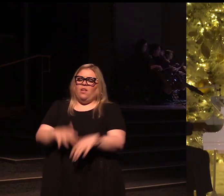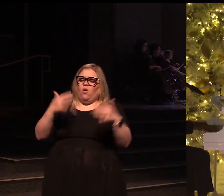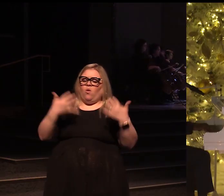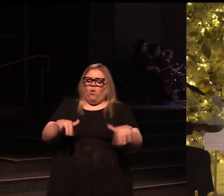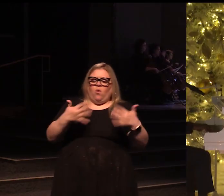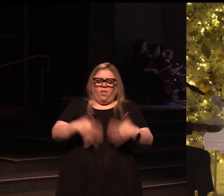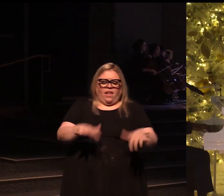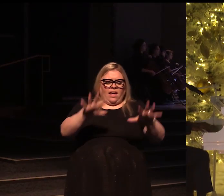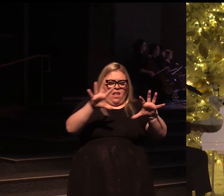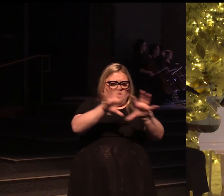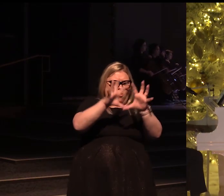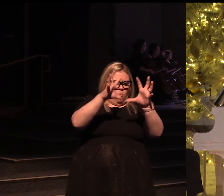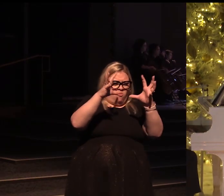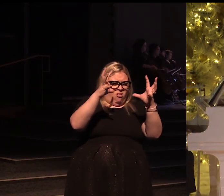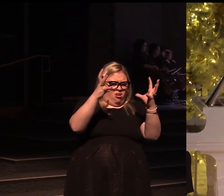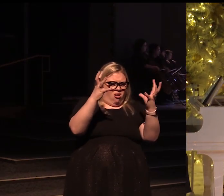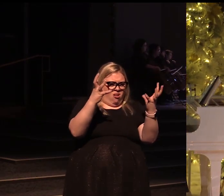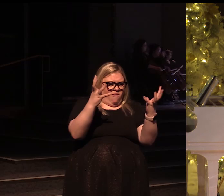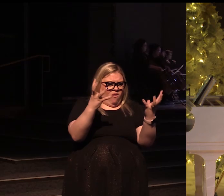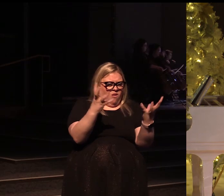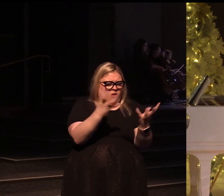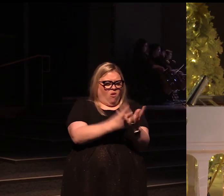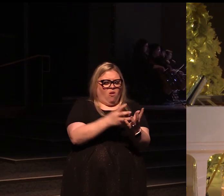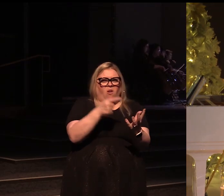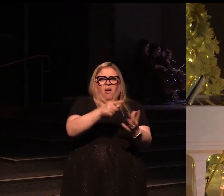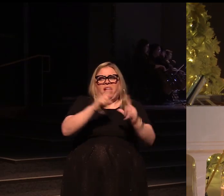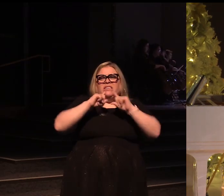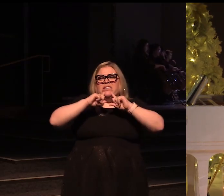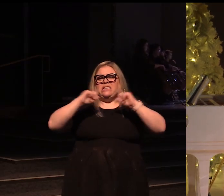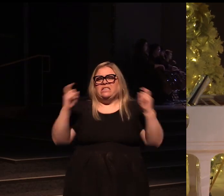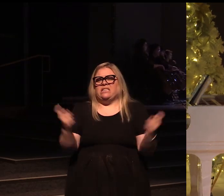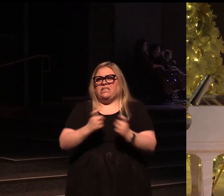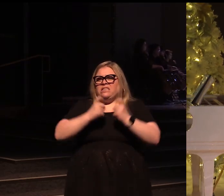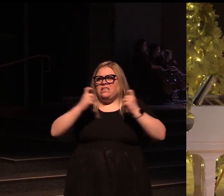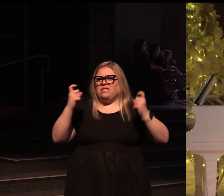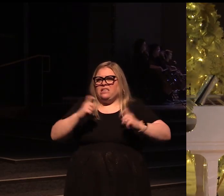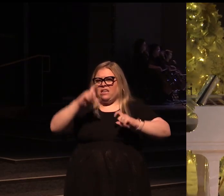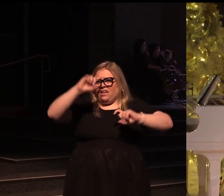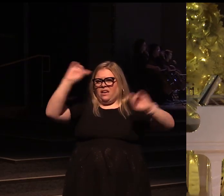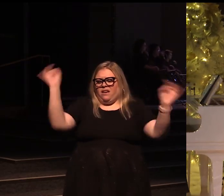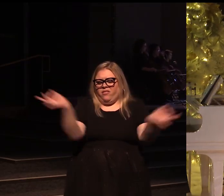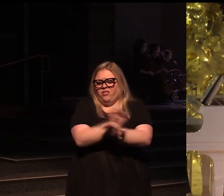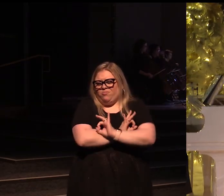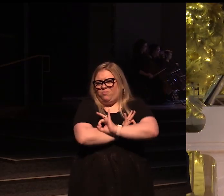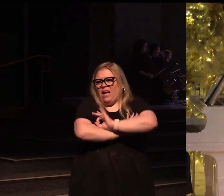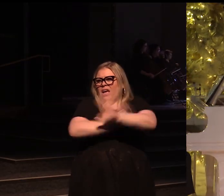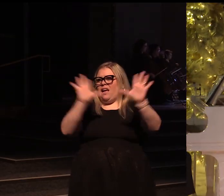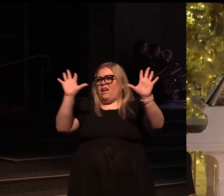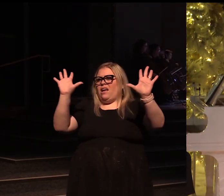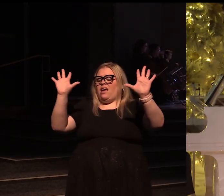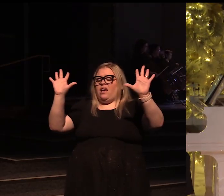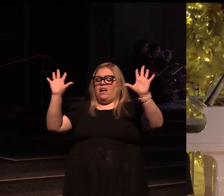birth. Long lay the world in sin and error